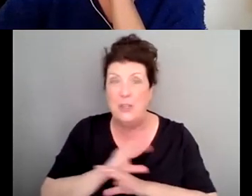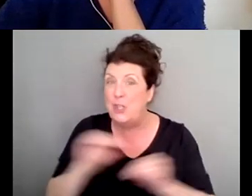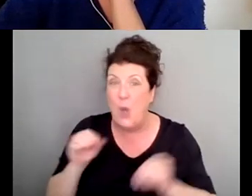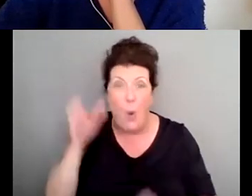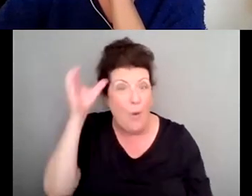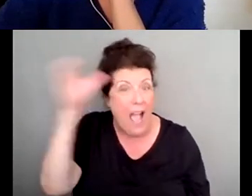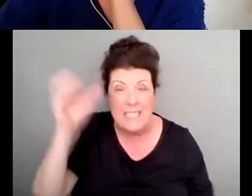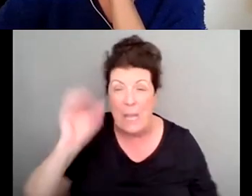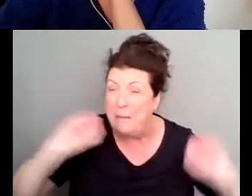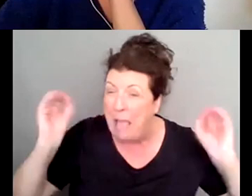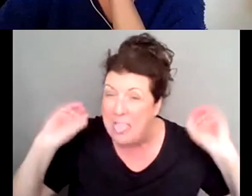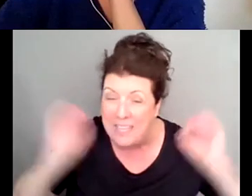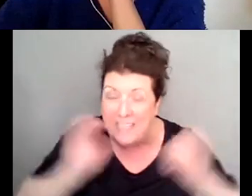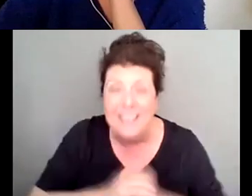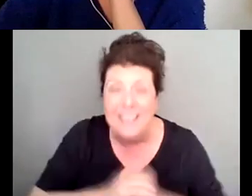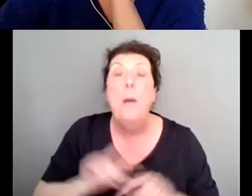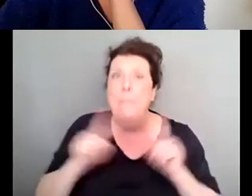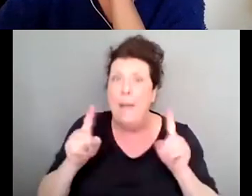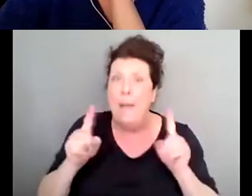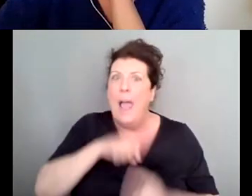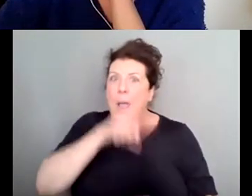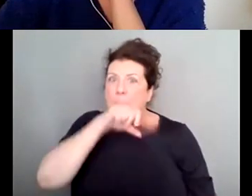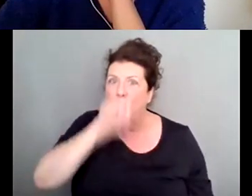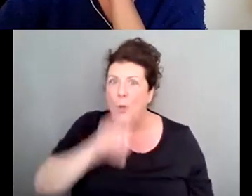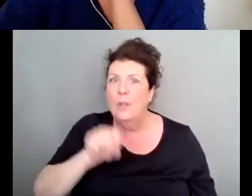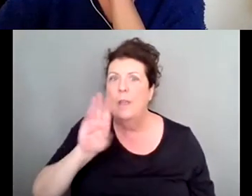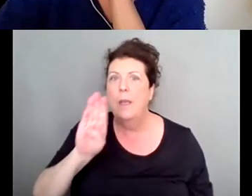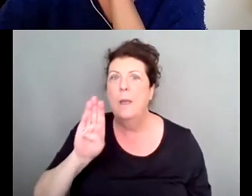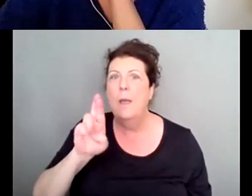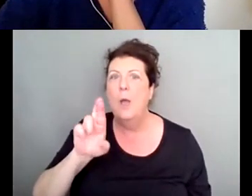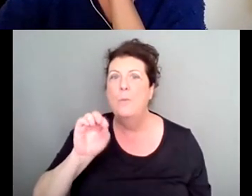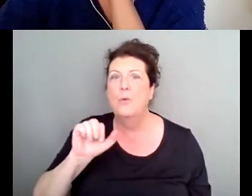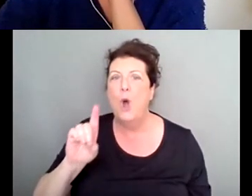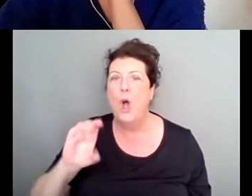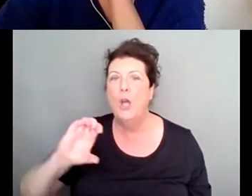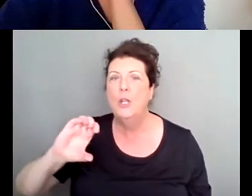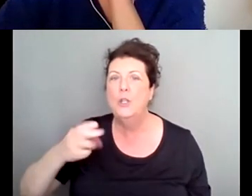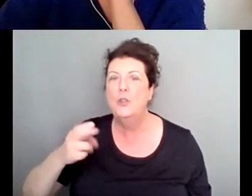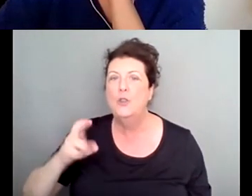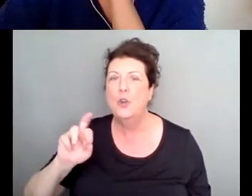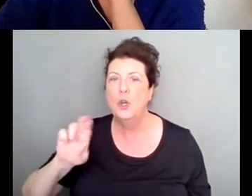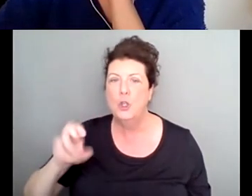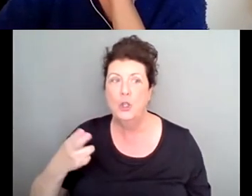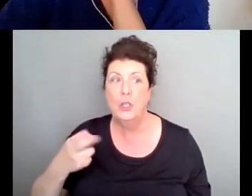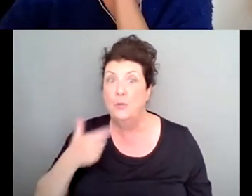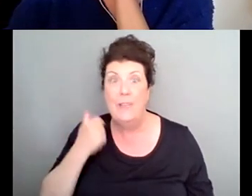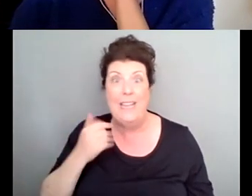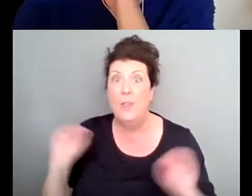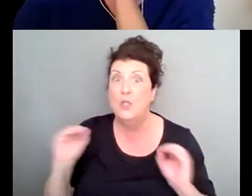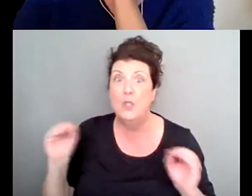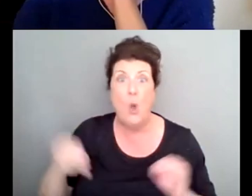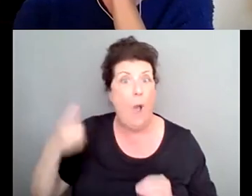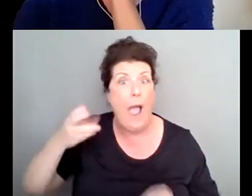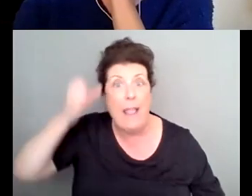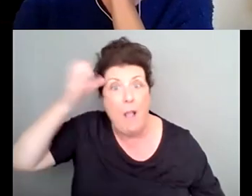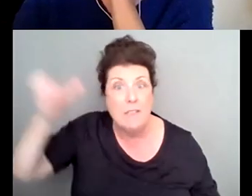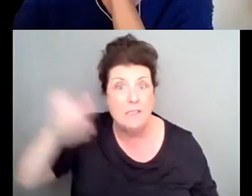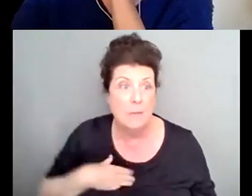think it gave me the courage to be like, it's not a high concept show whatsoever, Broadchurch. Really, it's like, we've seen it a million times, just like we've seen Mare